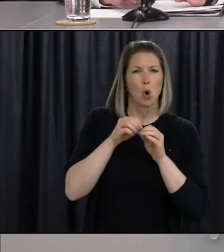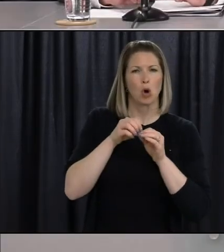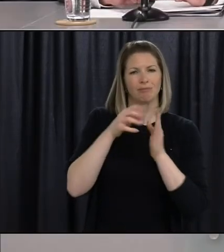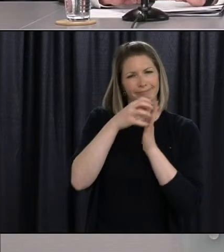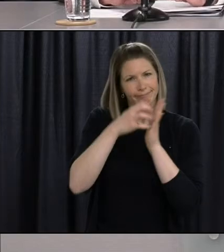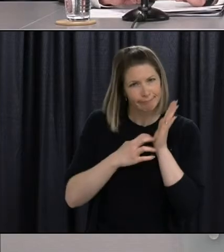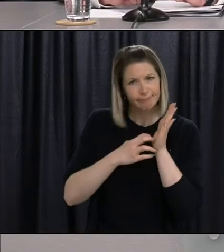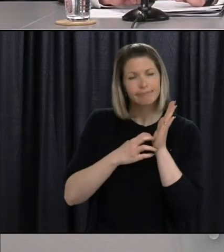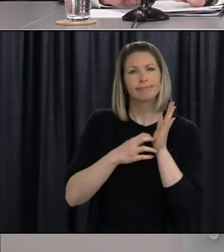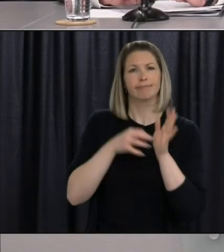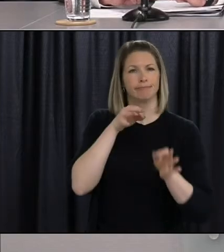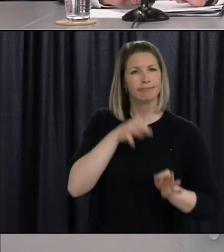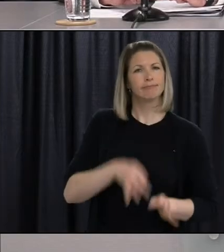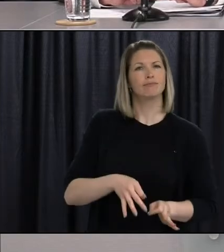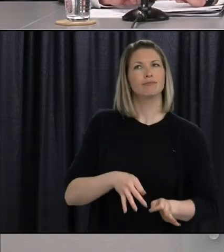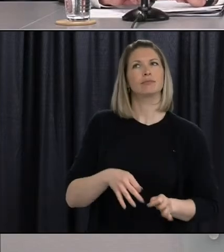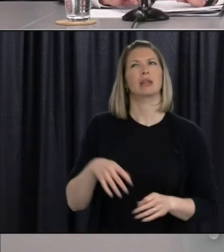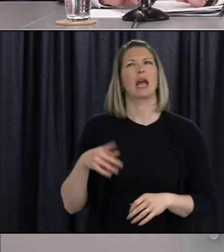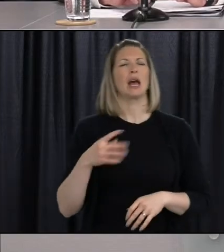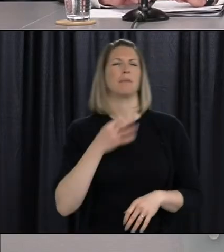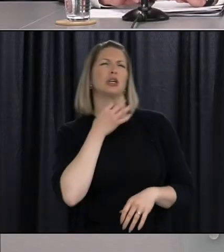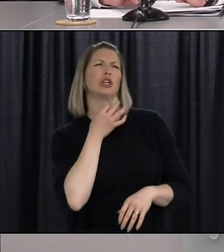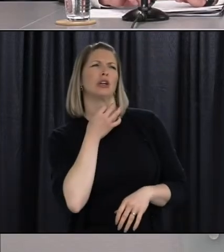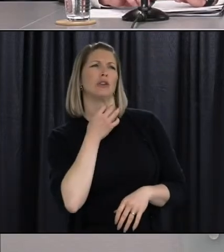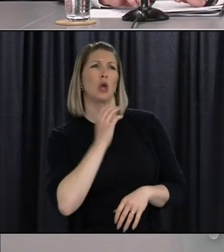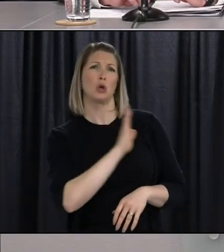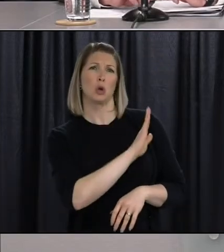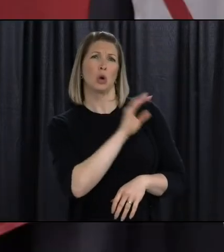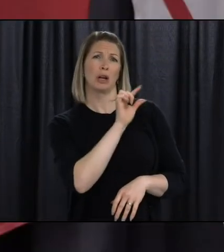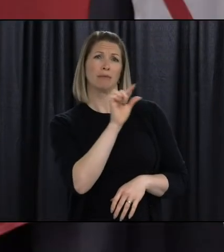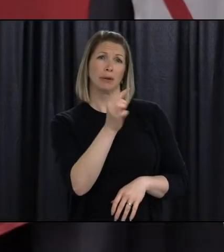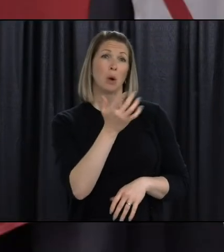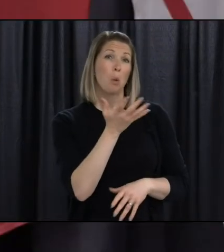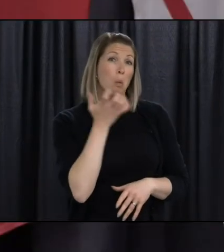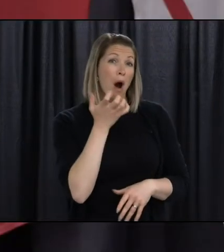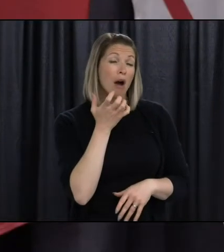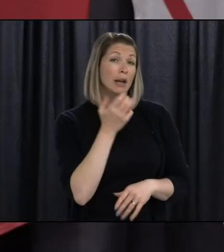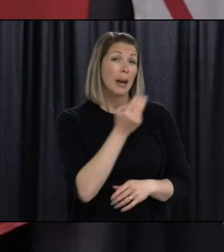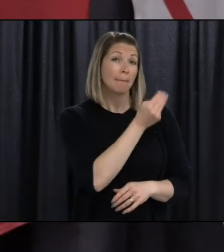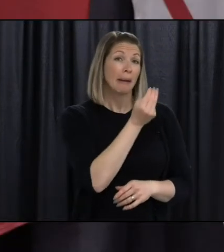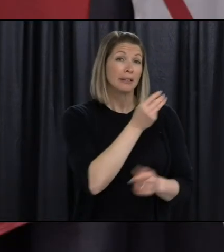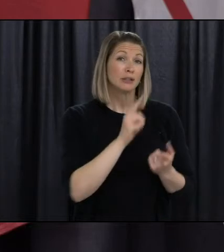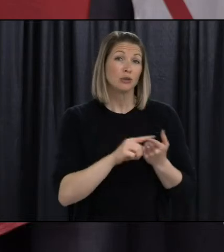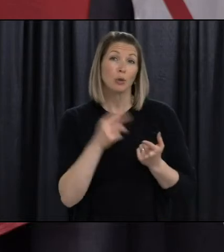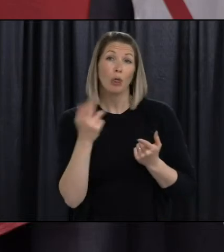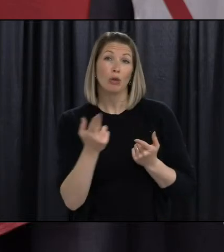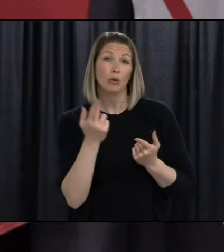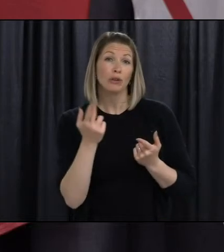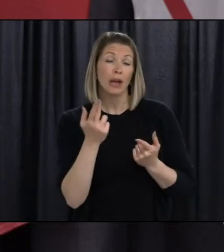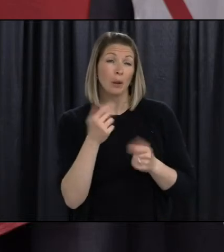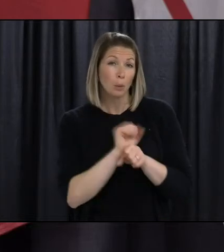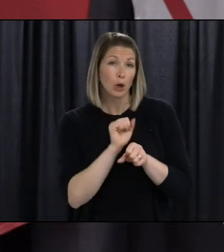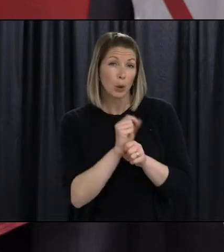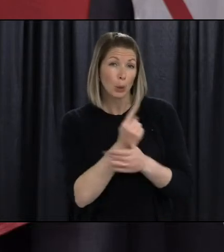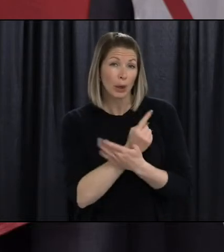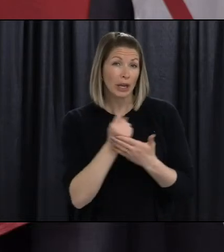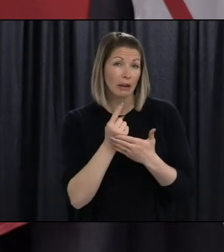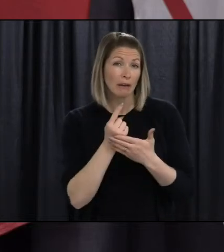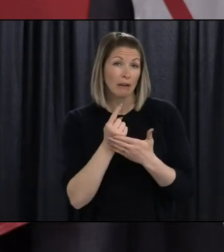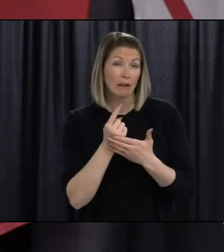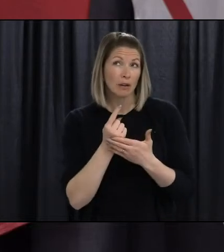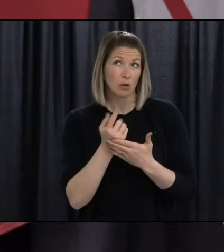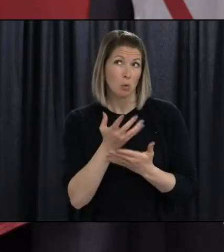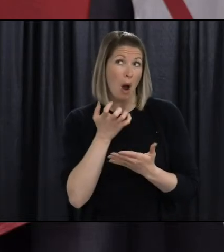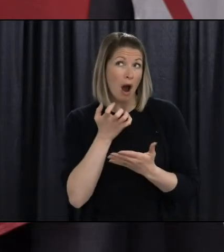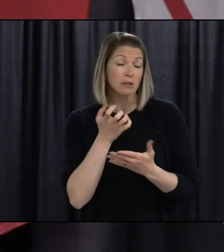But is your government in favor of the compressed work week or not? Well, from a public health, from a public sector workforce,